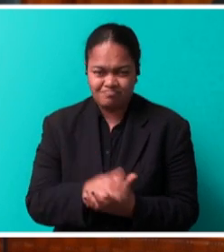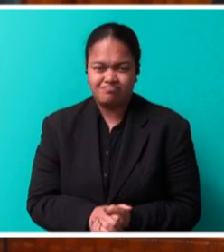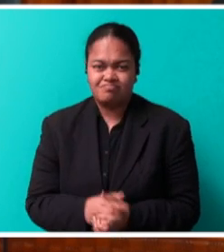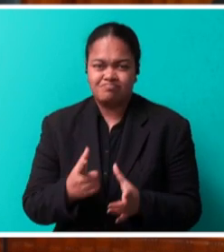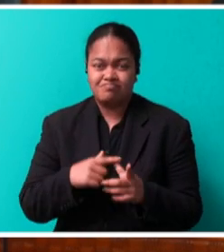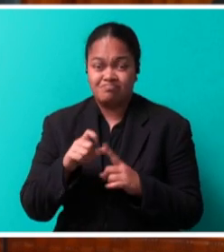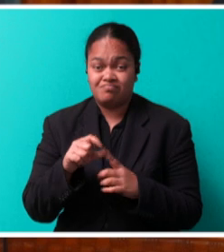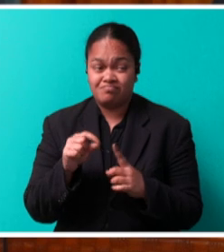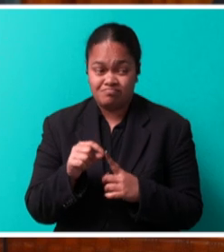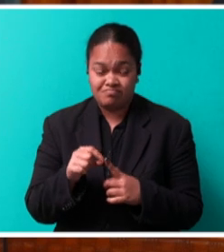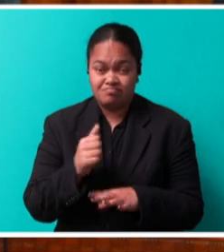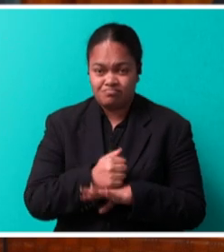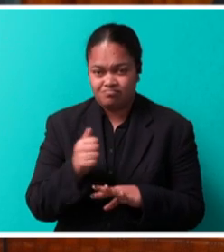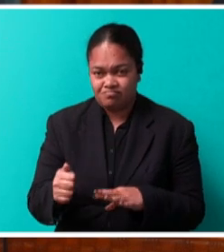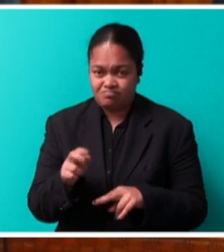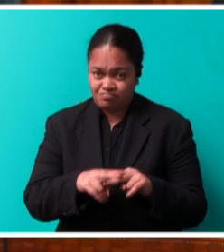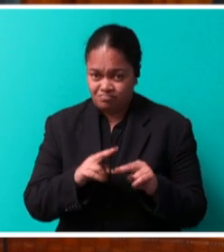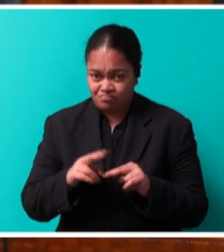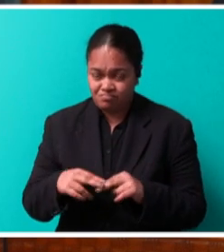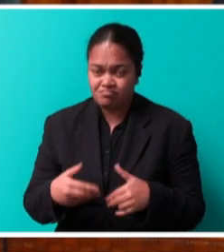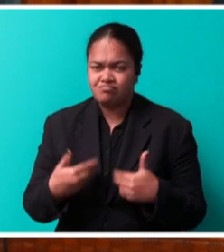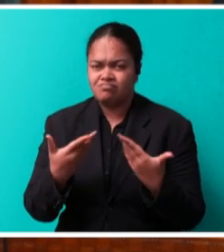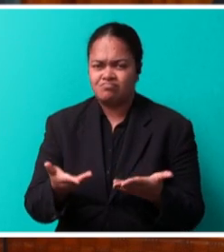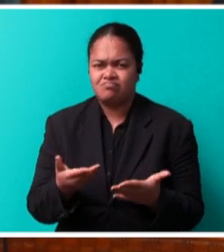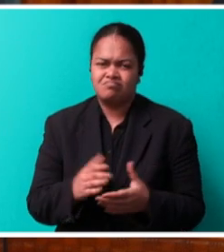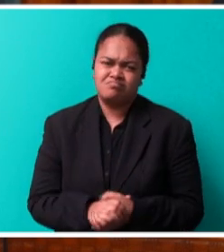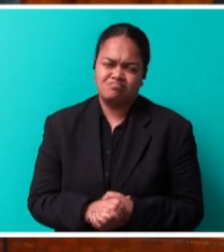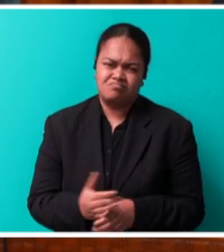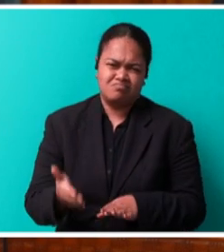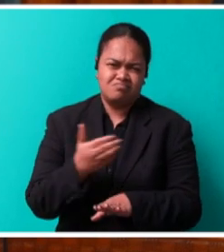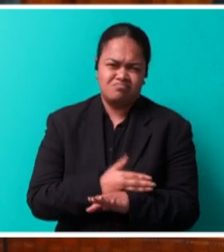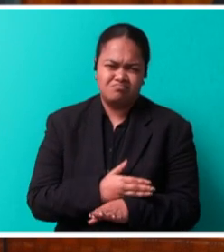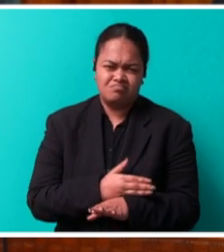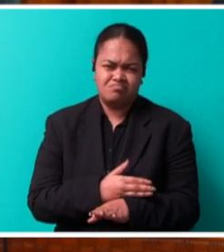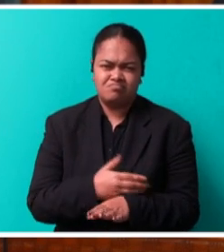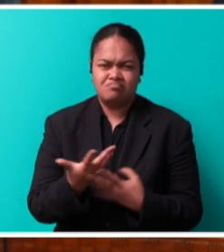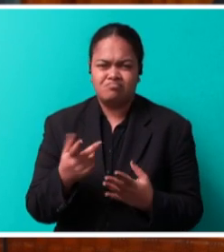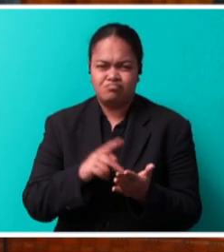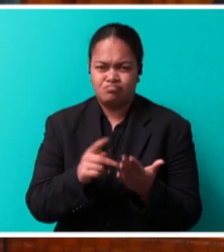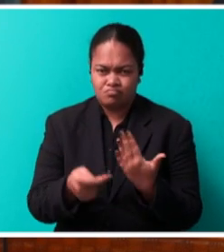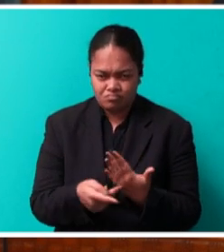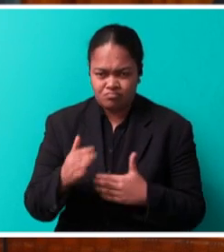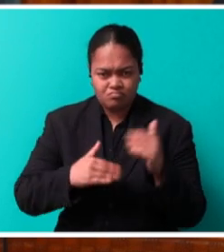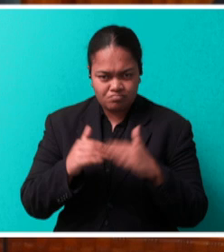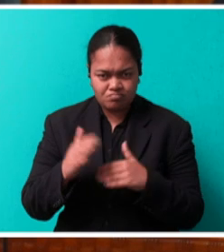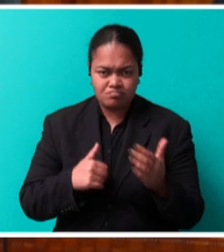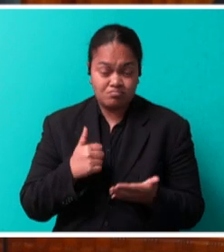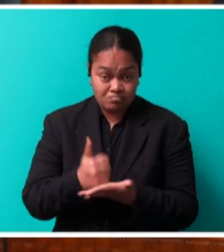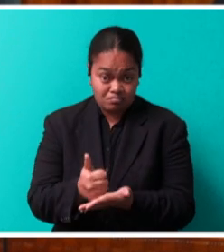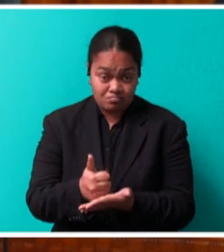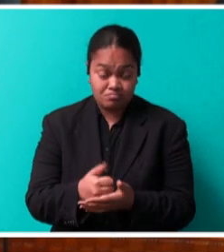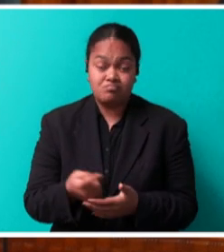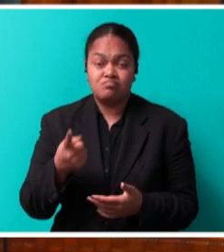administered grant with the Government of Fiji, providing critical pre-project infrastructure support. In terms of